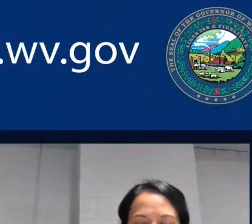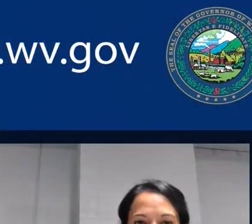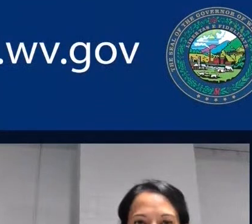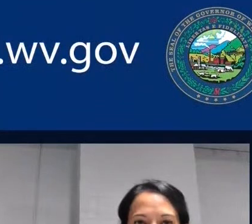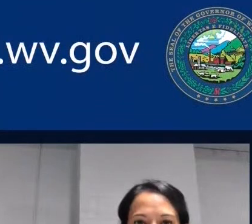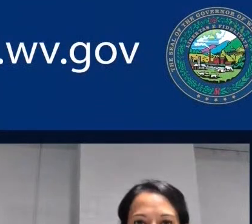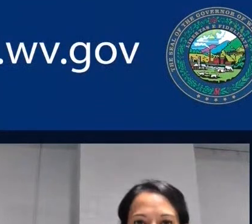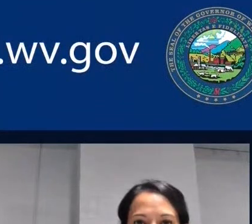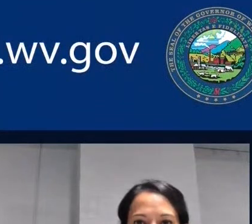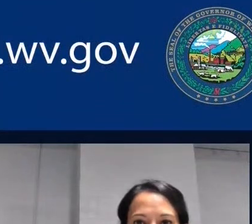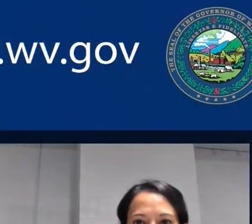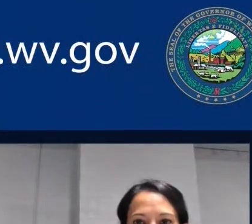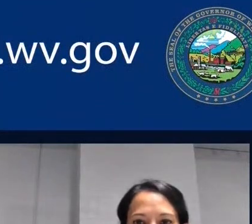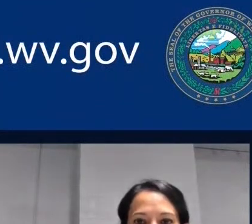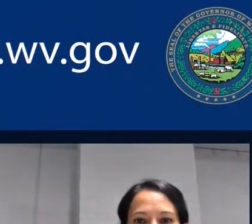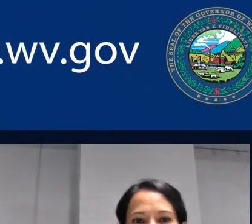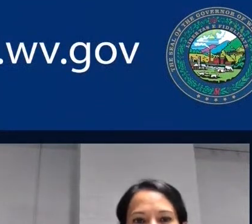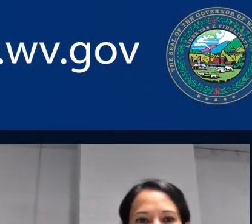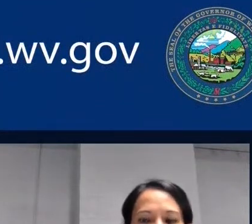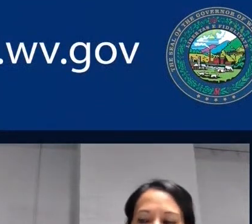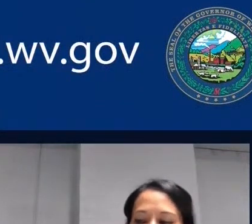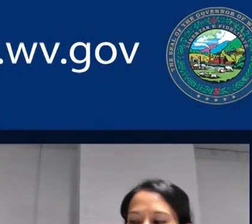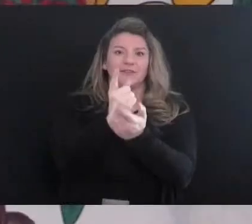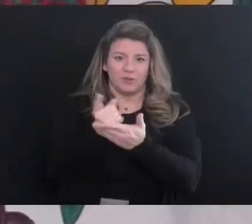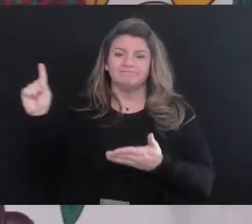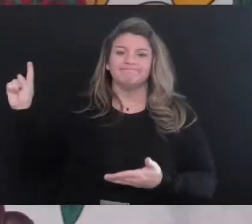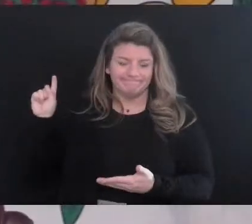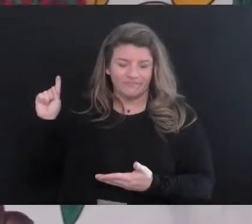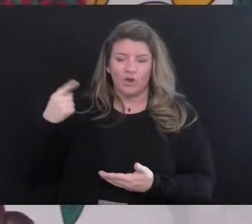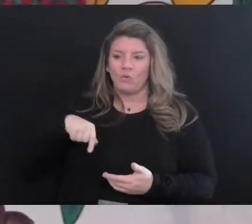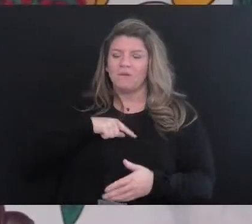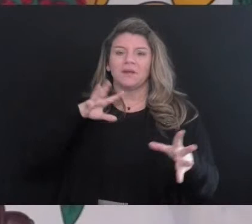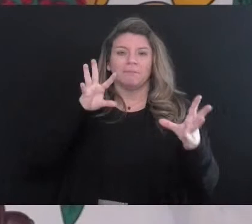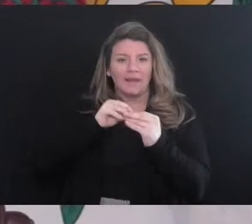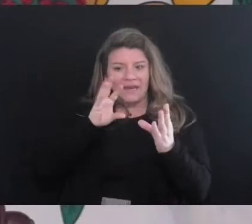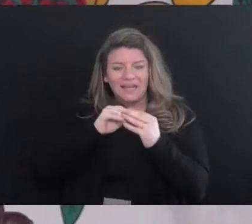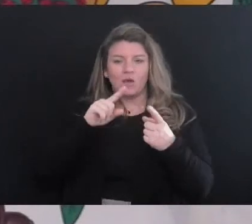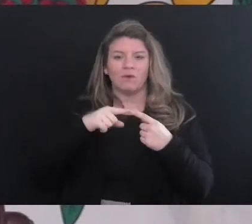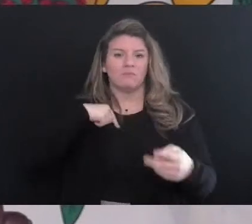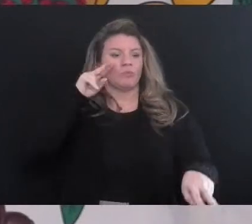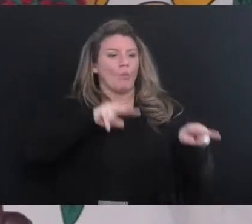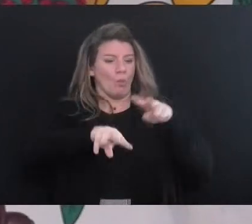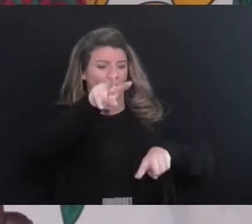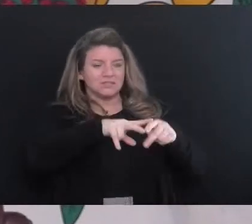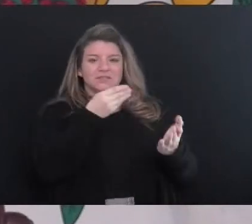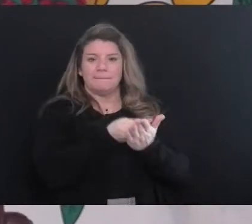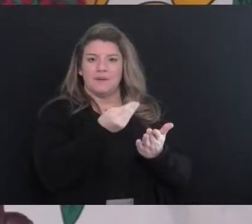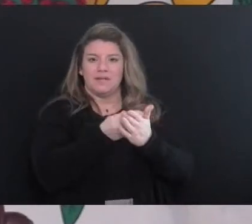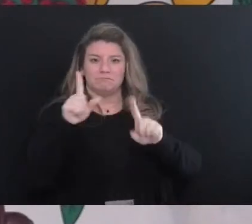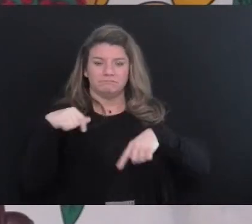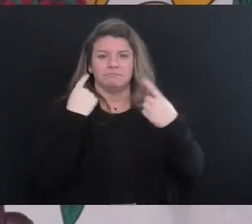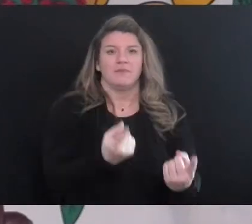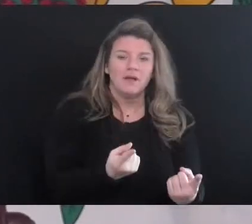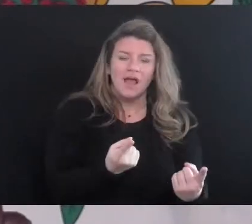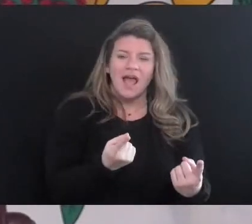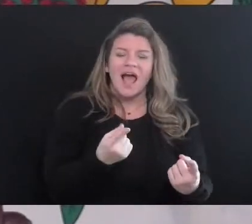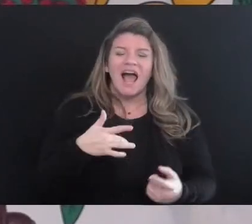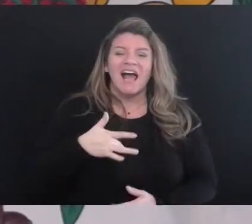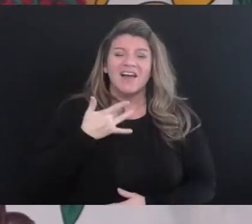Brad, yes, we met last week. We've been meeting, and we've been monitoring these dollars all along and everything. I